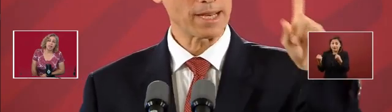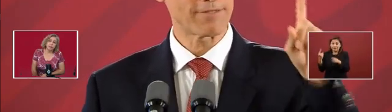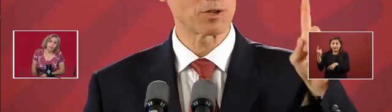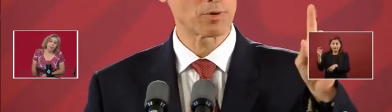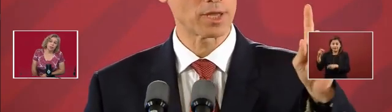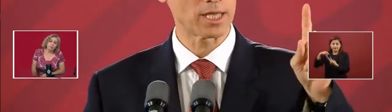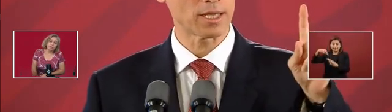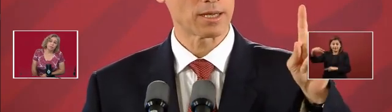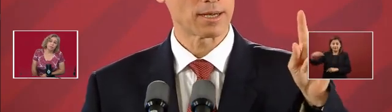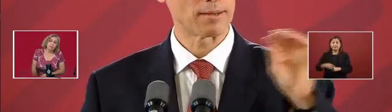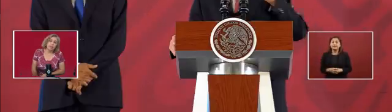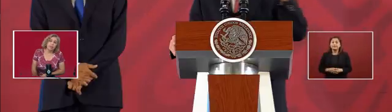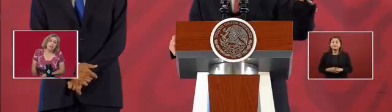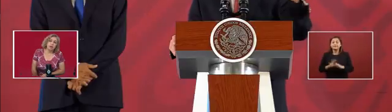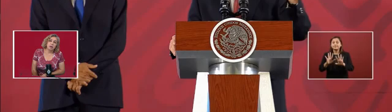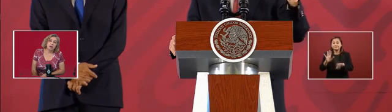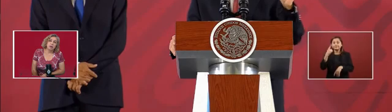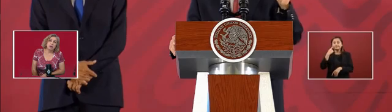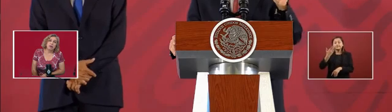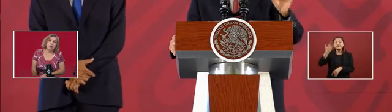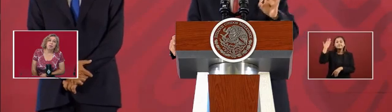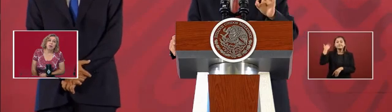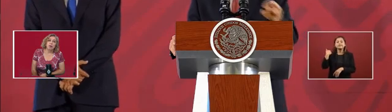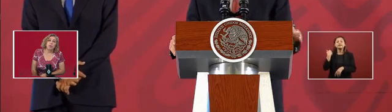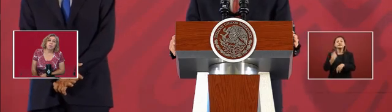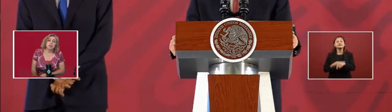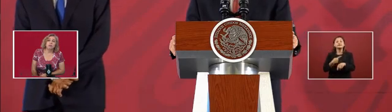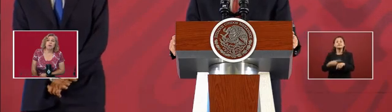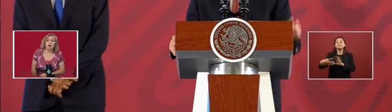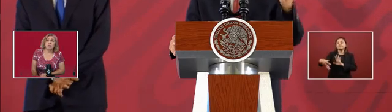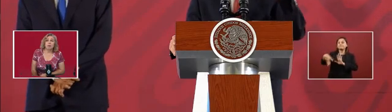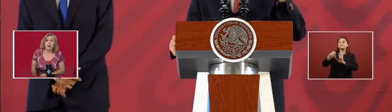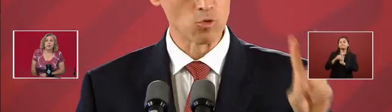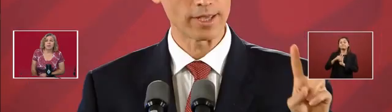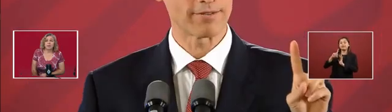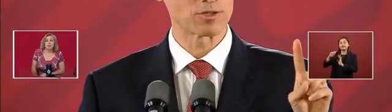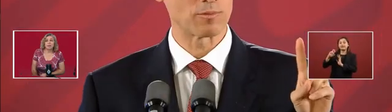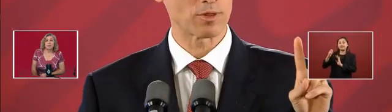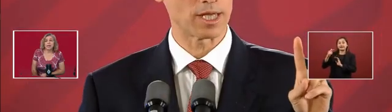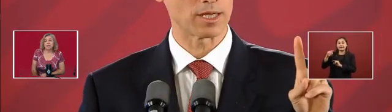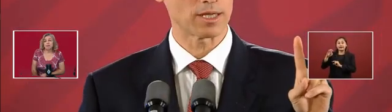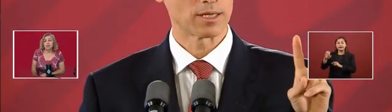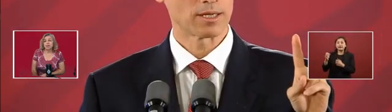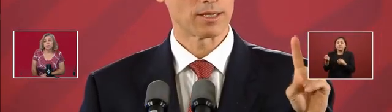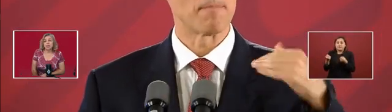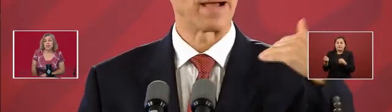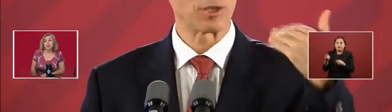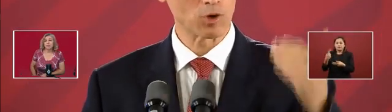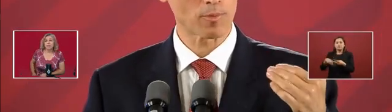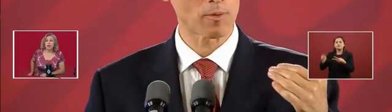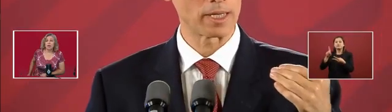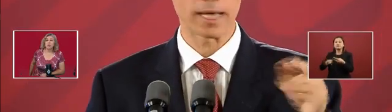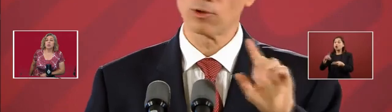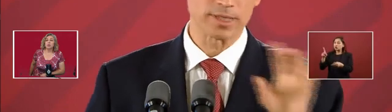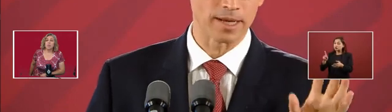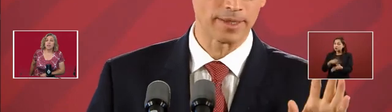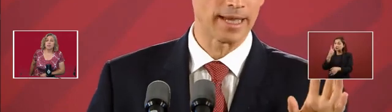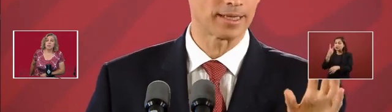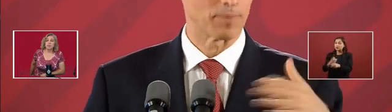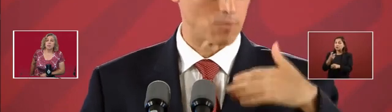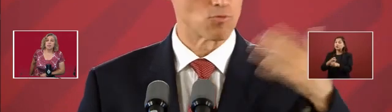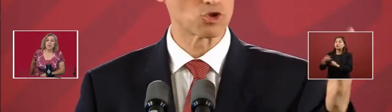that dengue will be more prolific in someone. That phenomenon is looked since